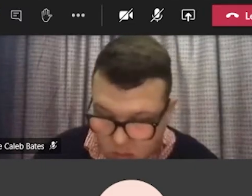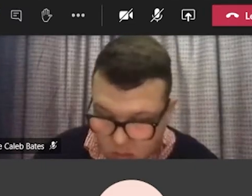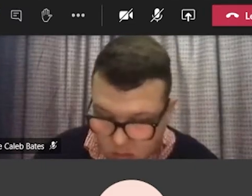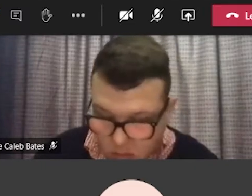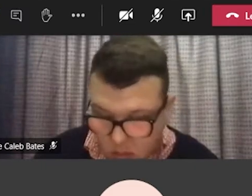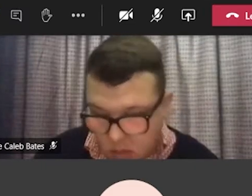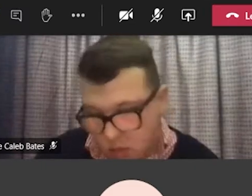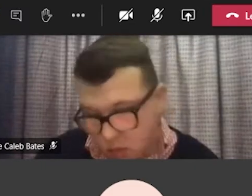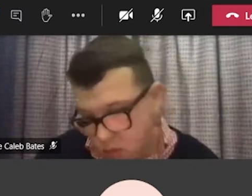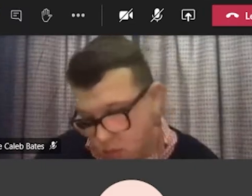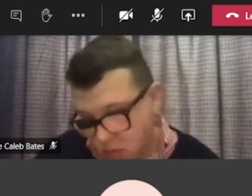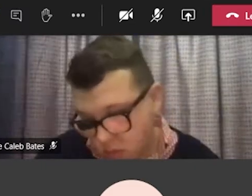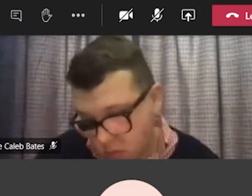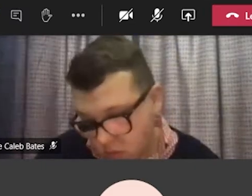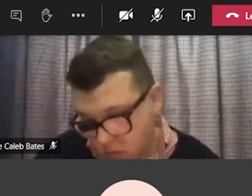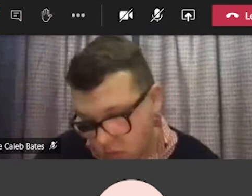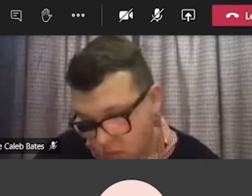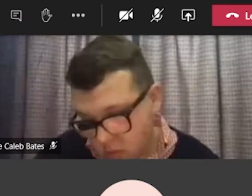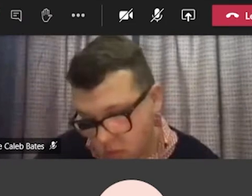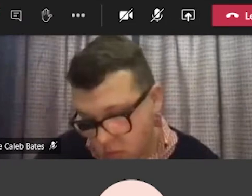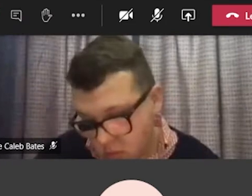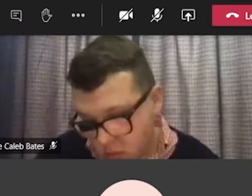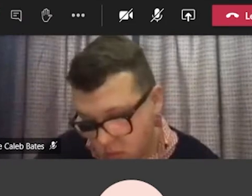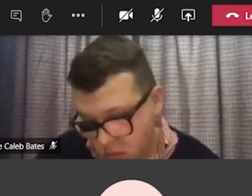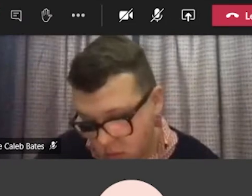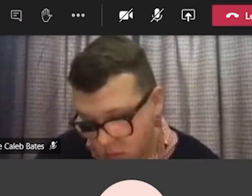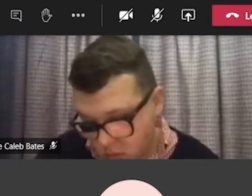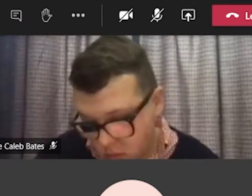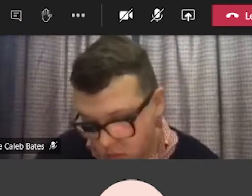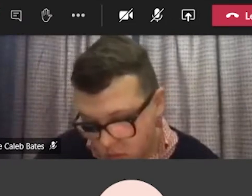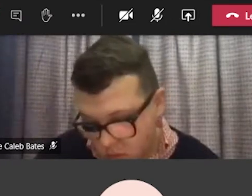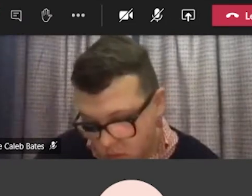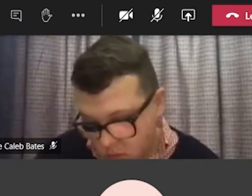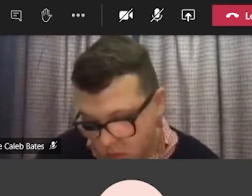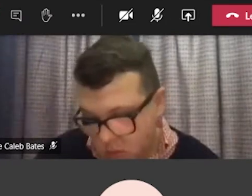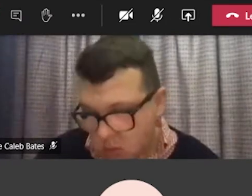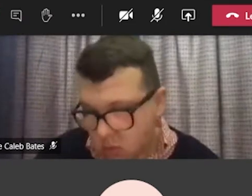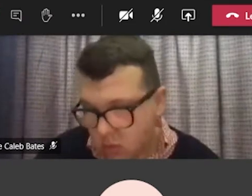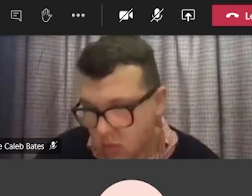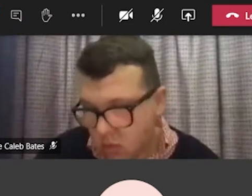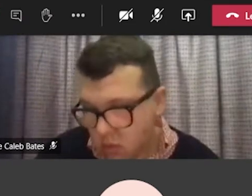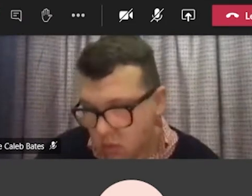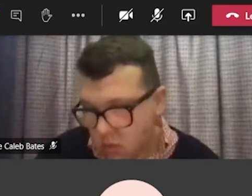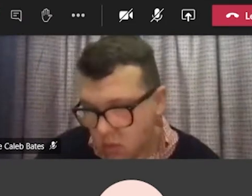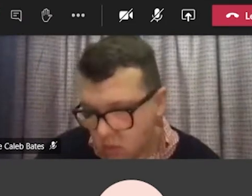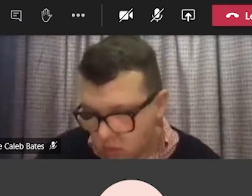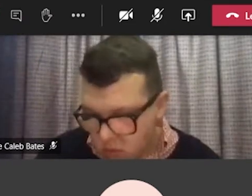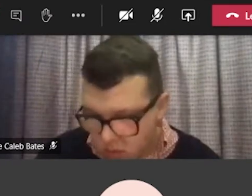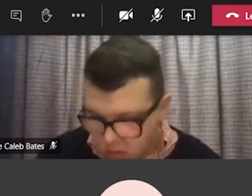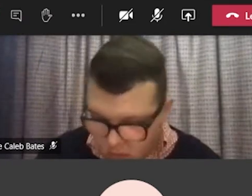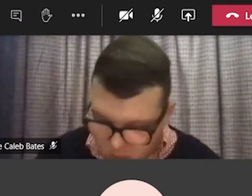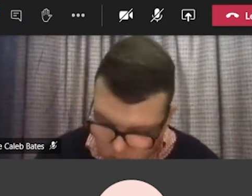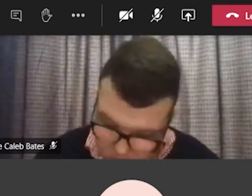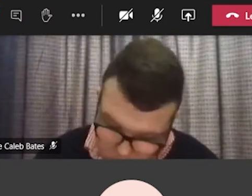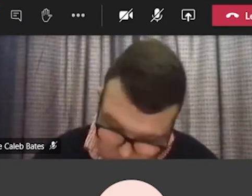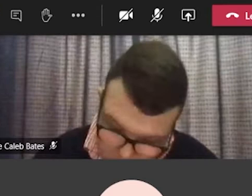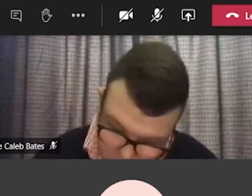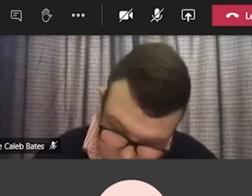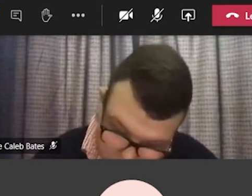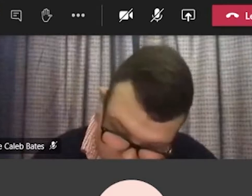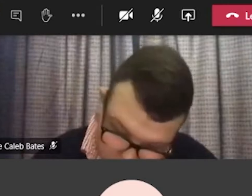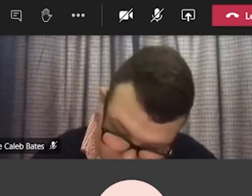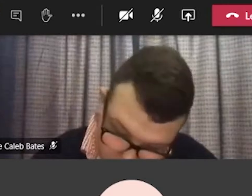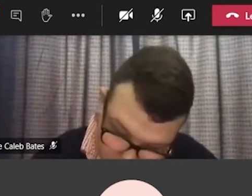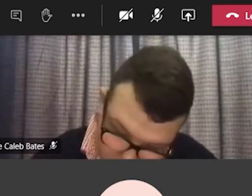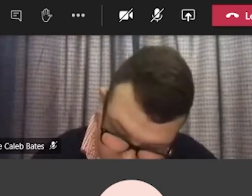the kids that'll be affected in the future too. Because who knows what, both of my examples, who knows what could happen in the future with them